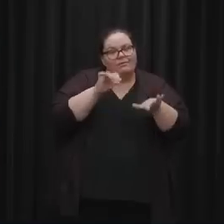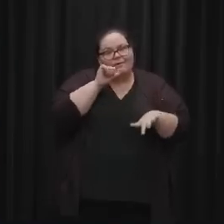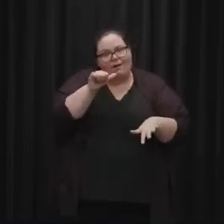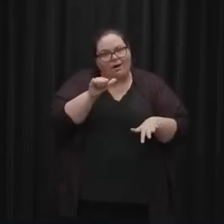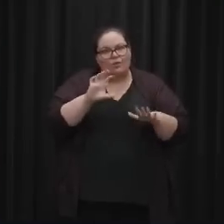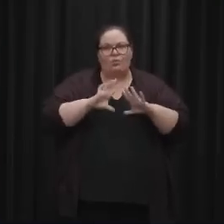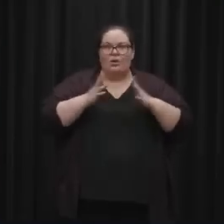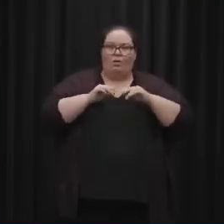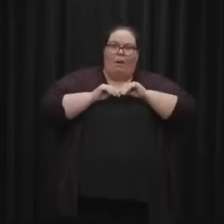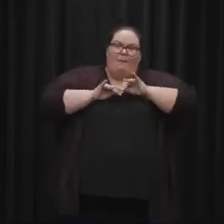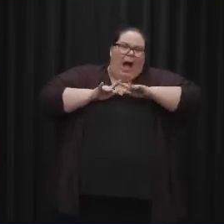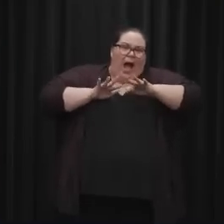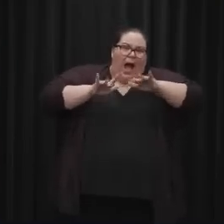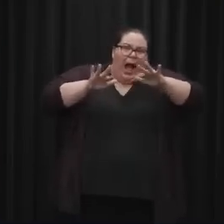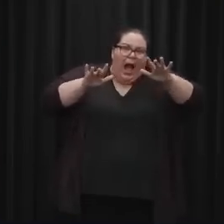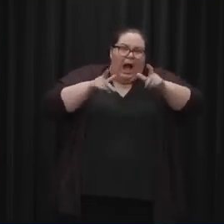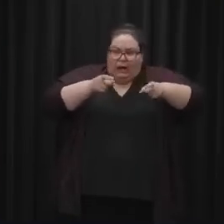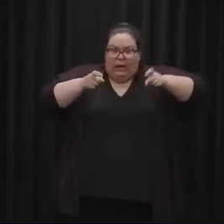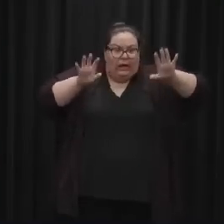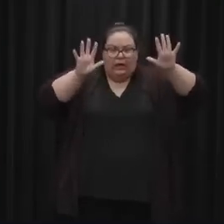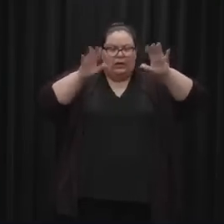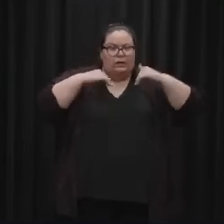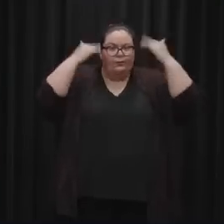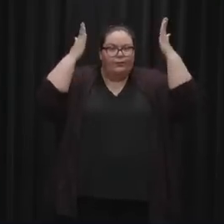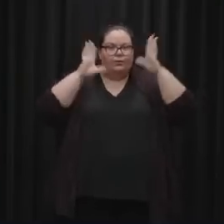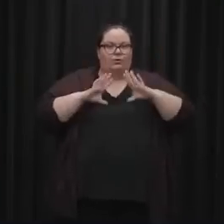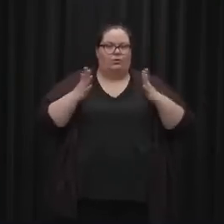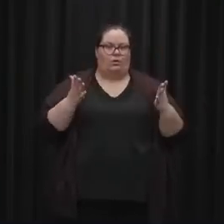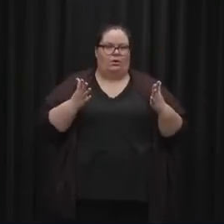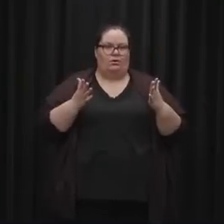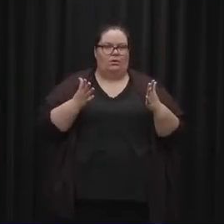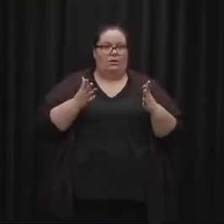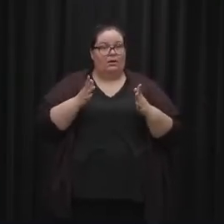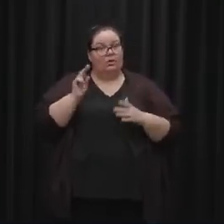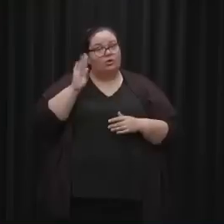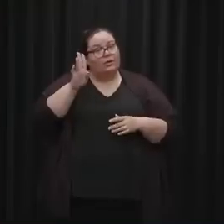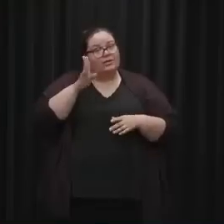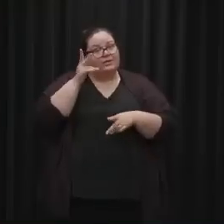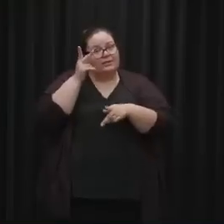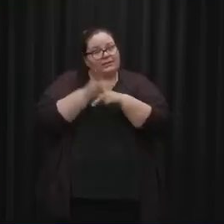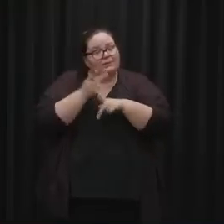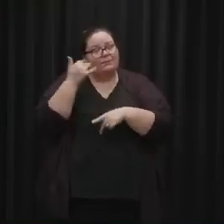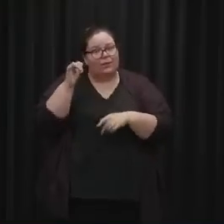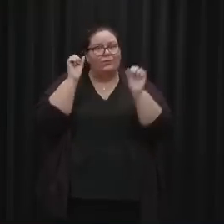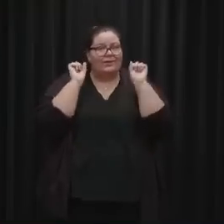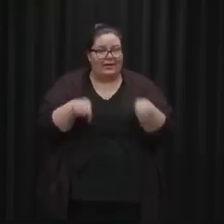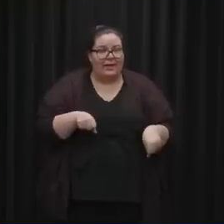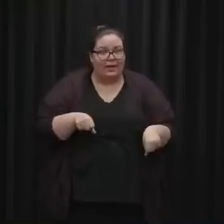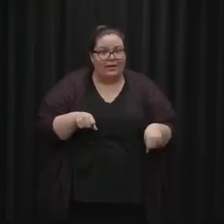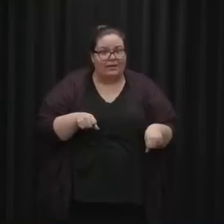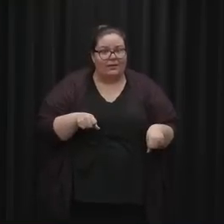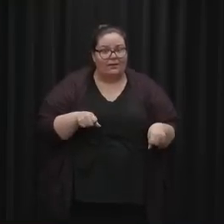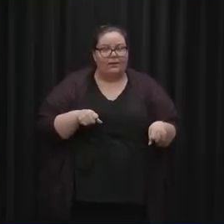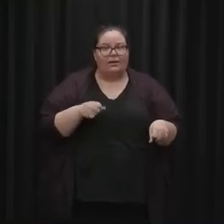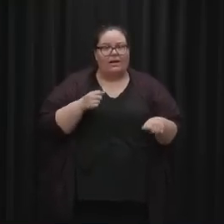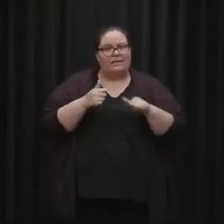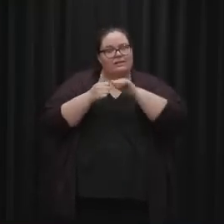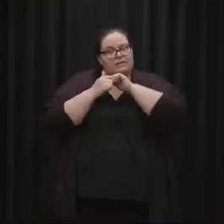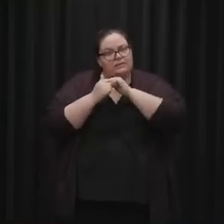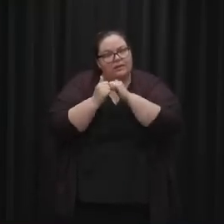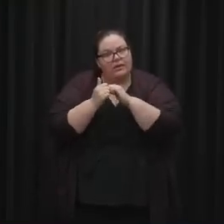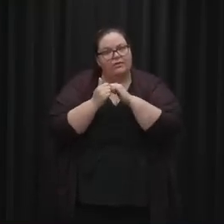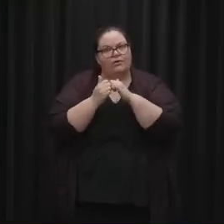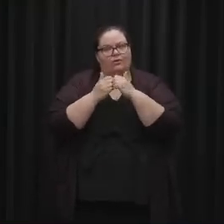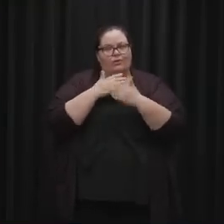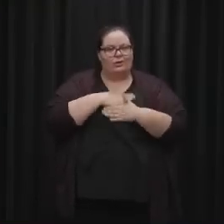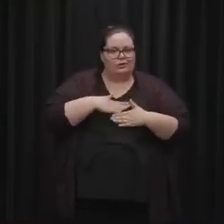manageable. Together, we can keep New Brunswick in the yellow level of recovery. And together, we can continue